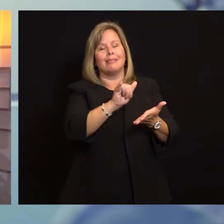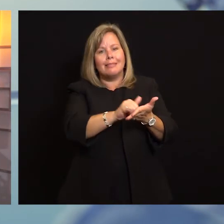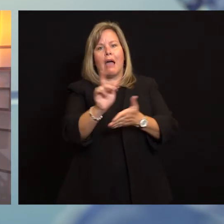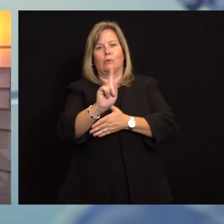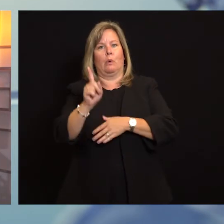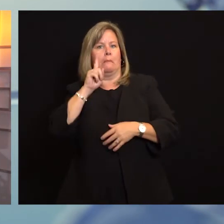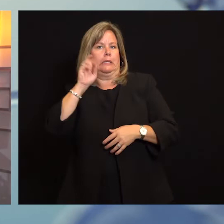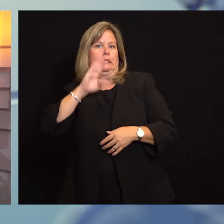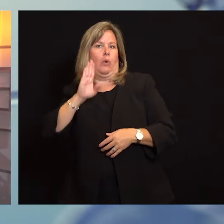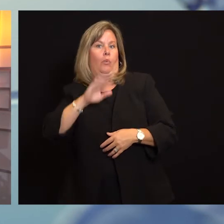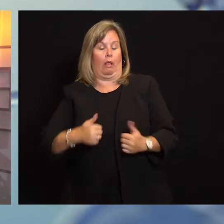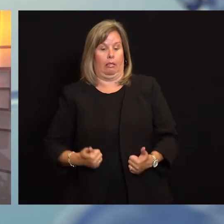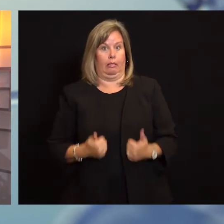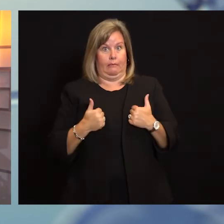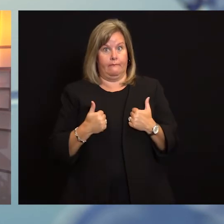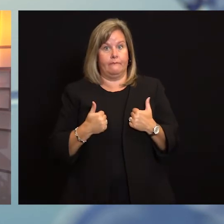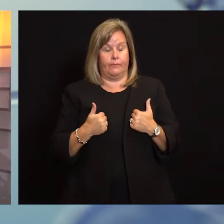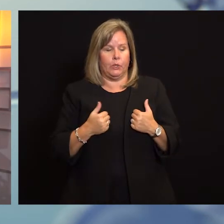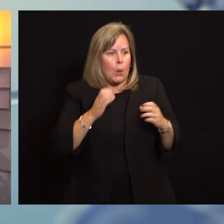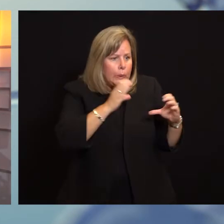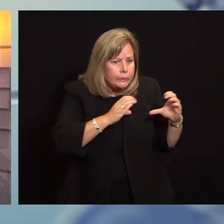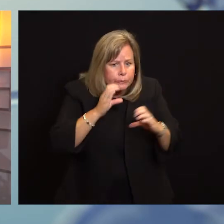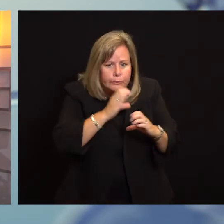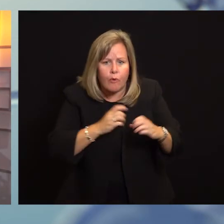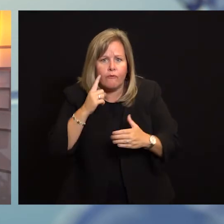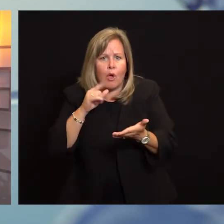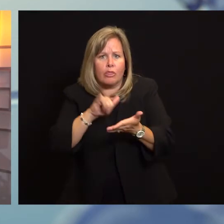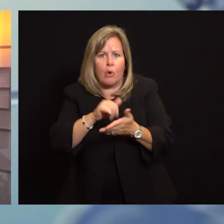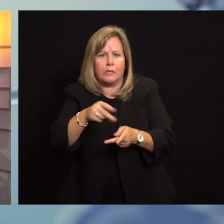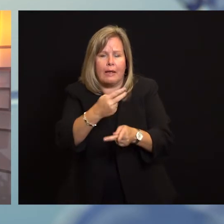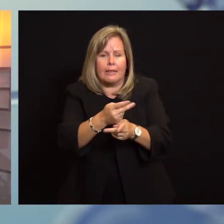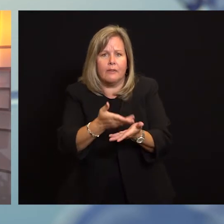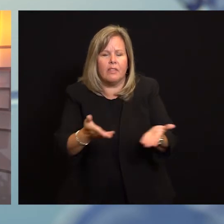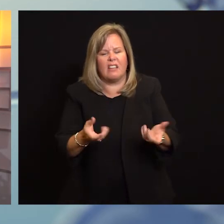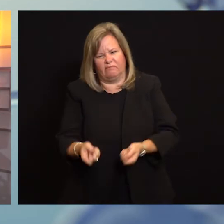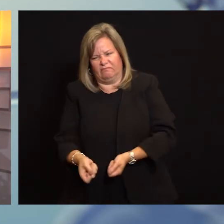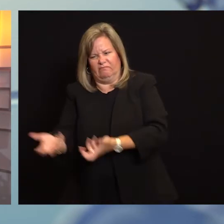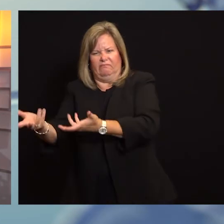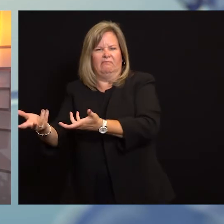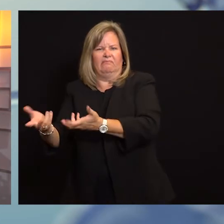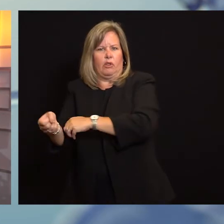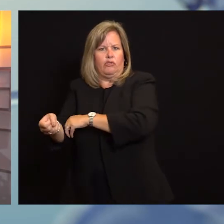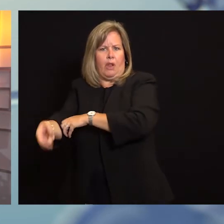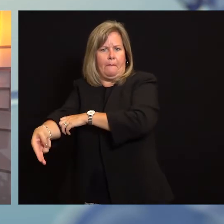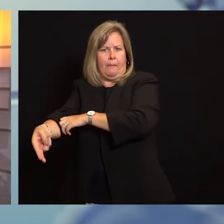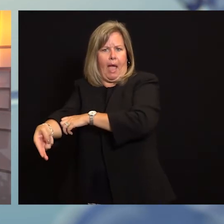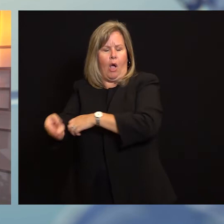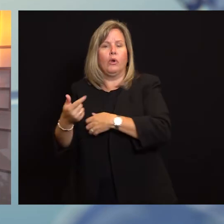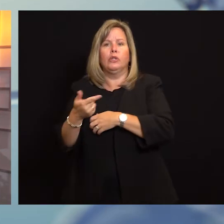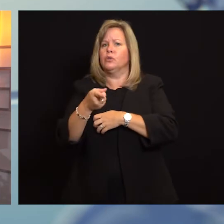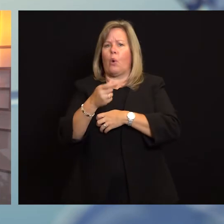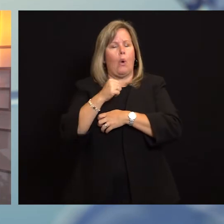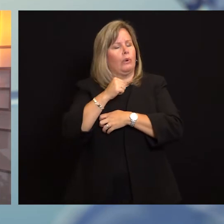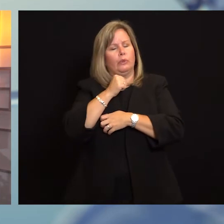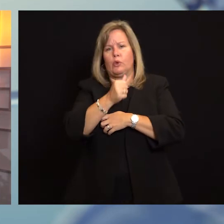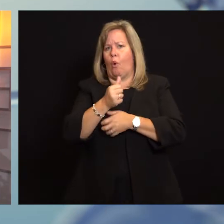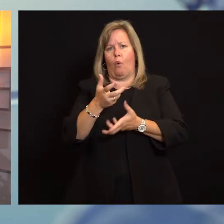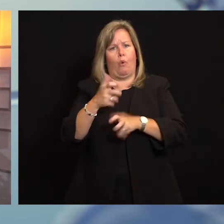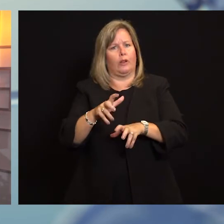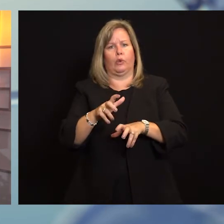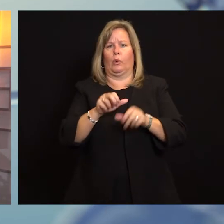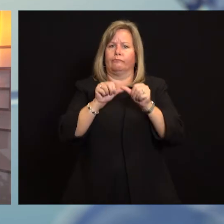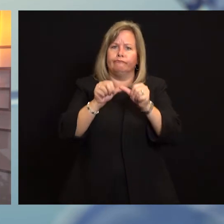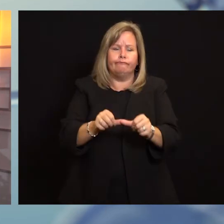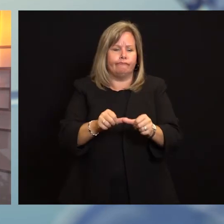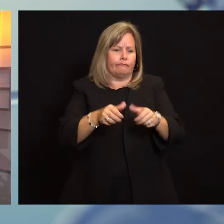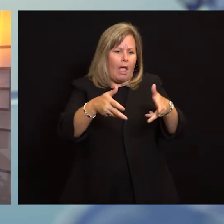mosquitoes. So look for those items, dump them out, get rid of them, put them someplace where they can't continue to accumulate water.